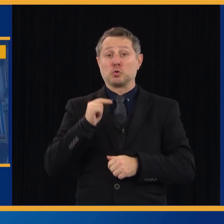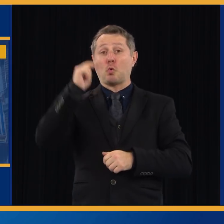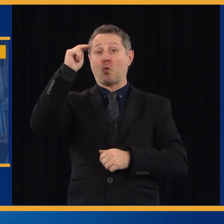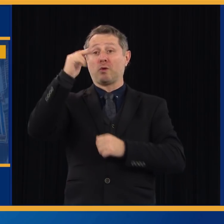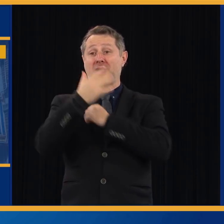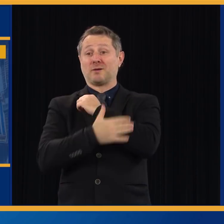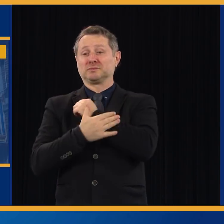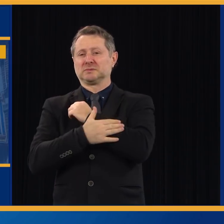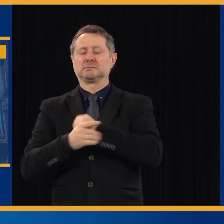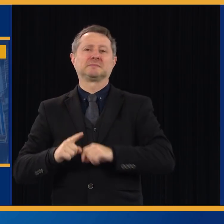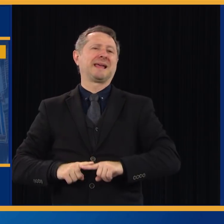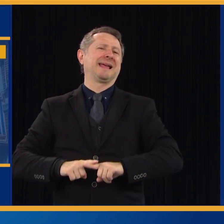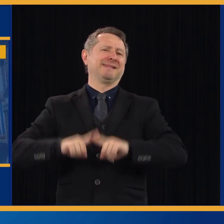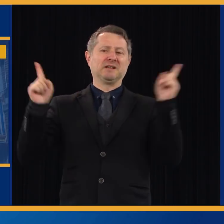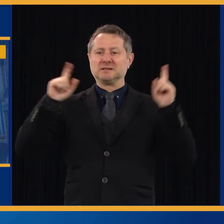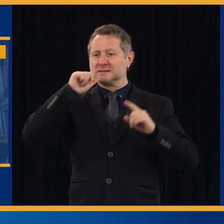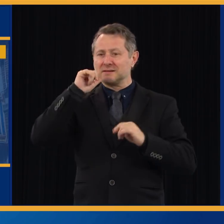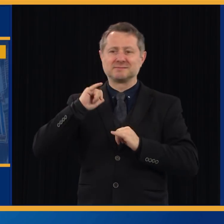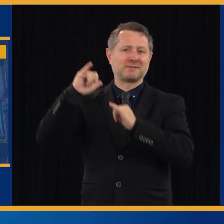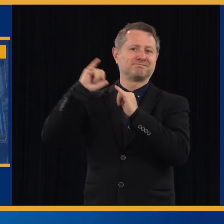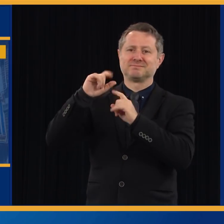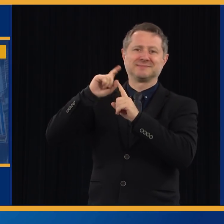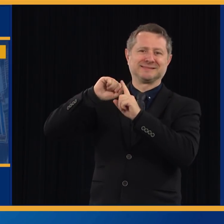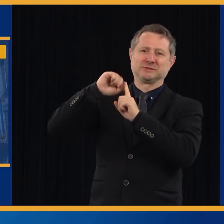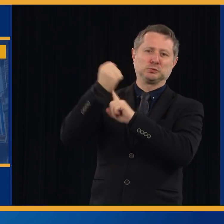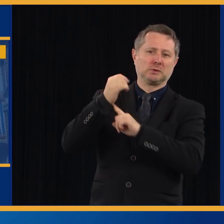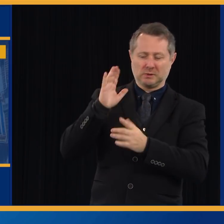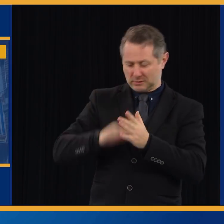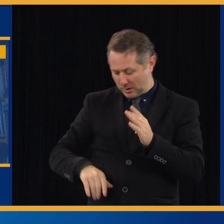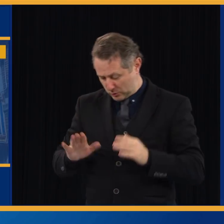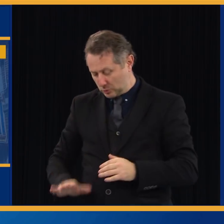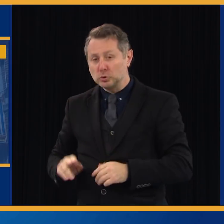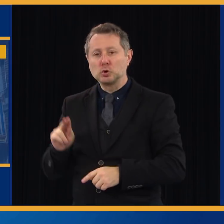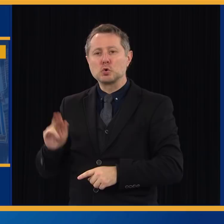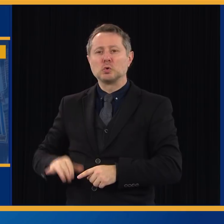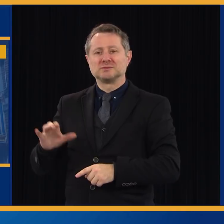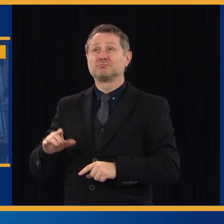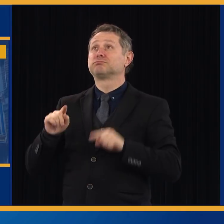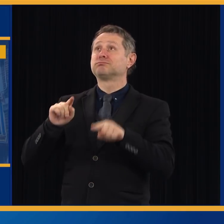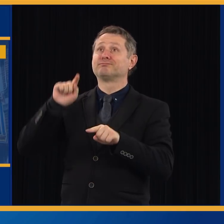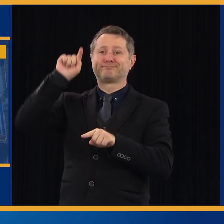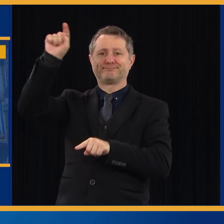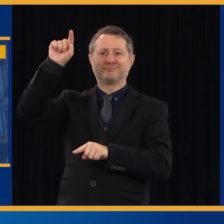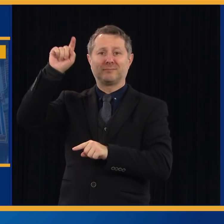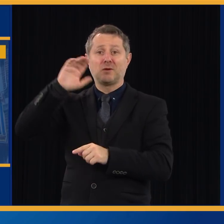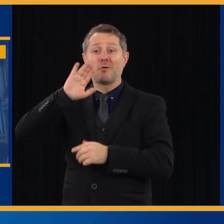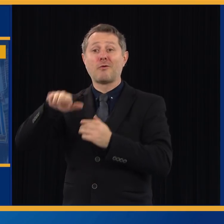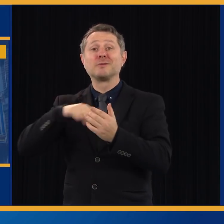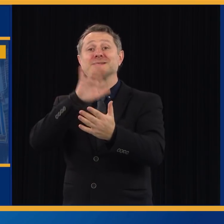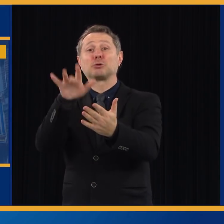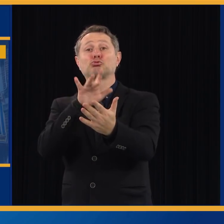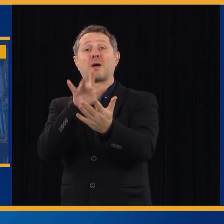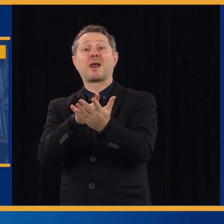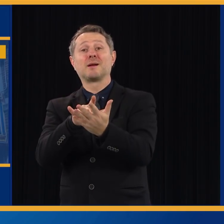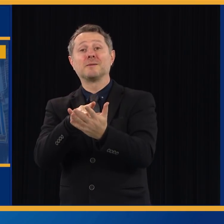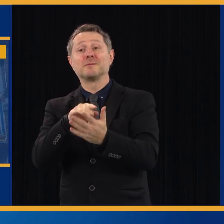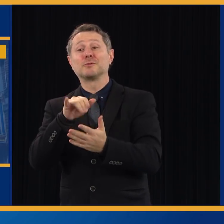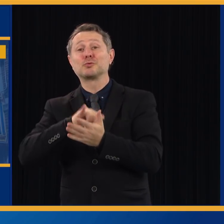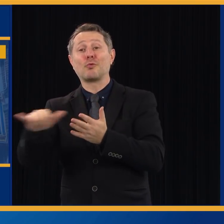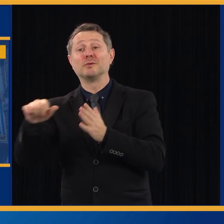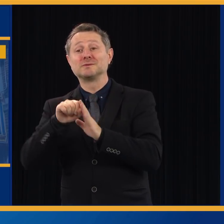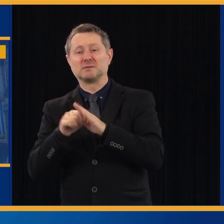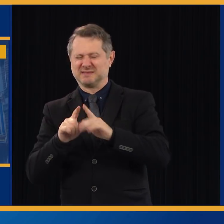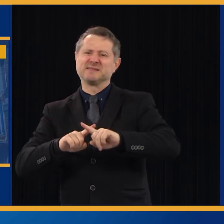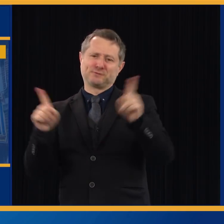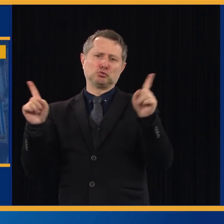different situation than New York City. Central New York has a different situation. We operate